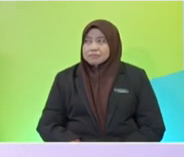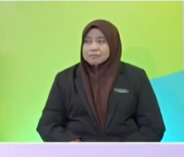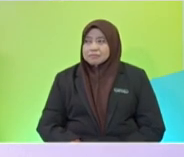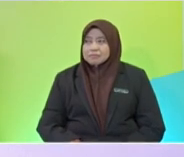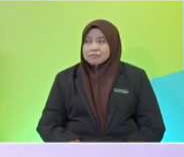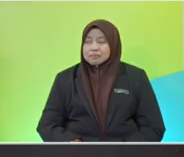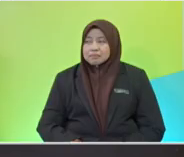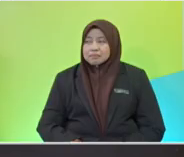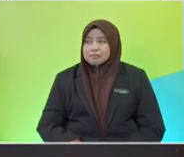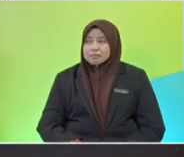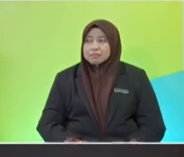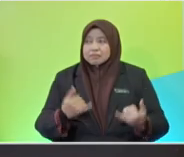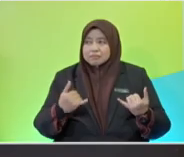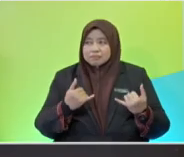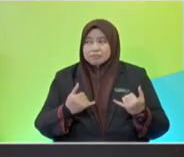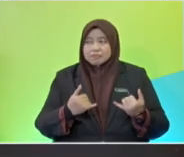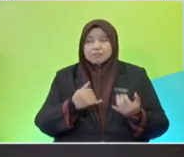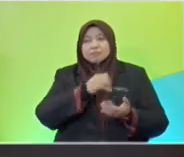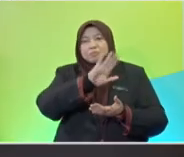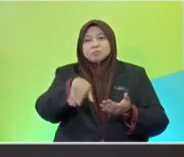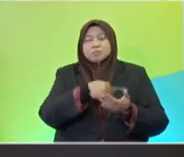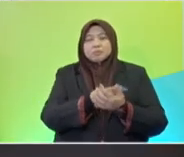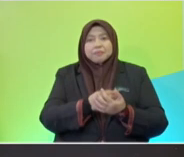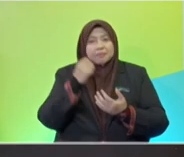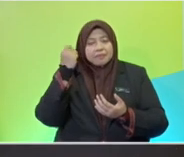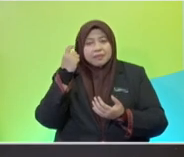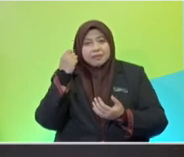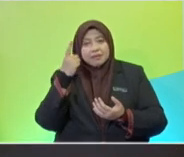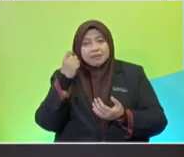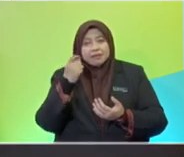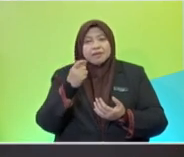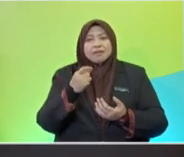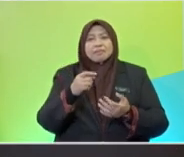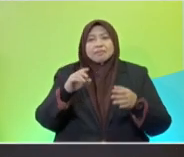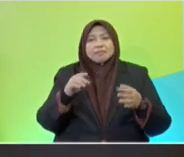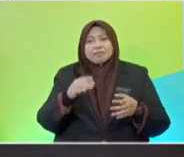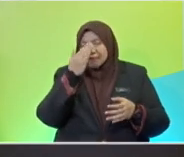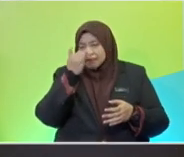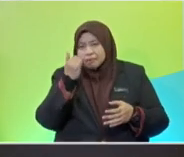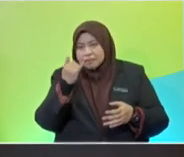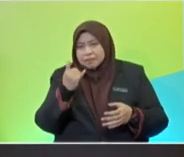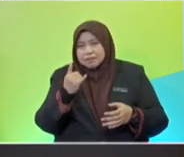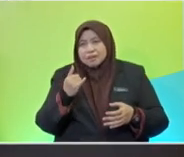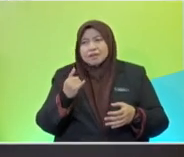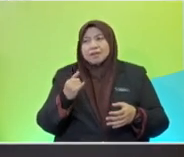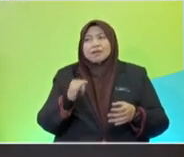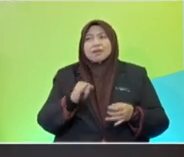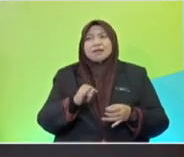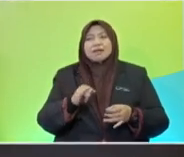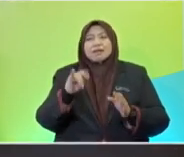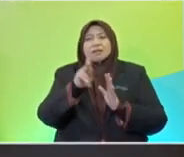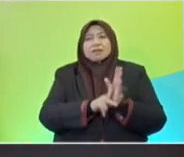Okay. Right. So now I hope Sean and everyone understand why actually clarity of shadow is different